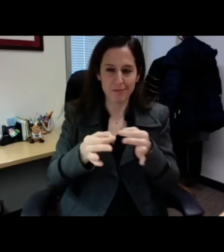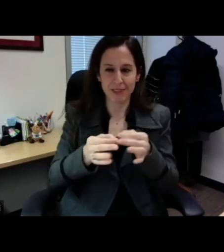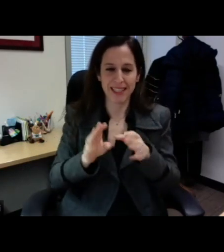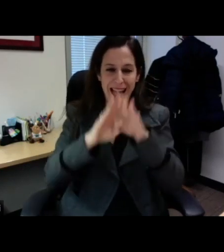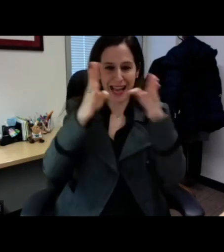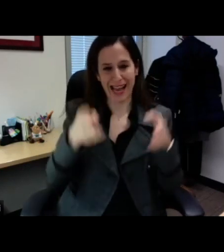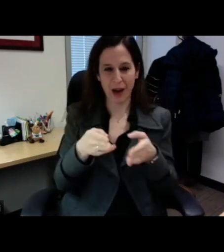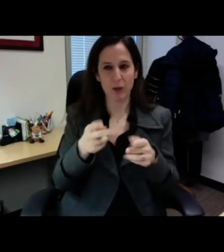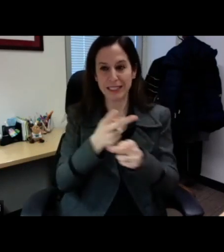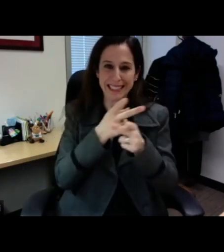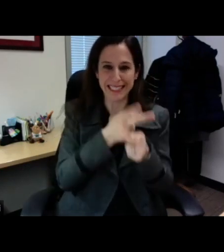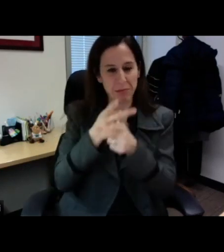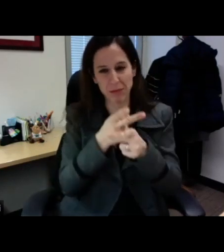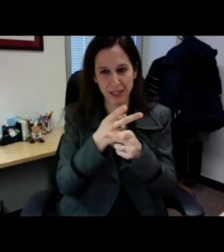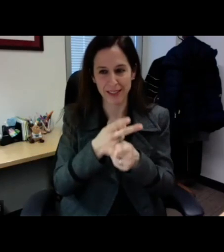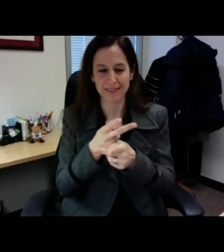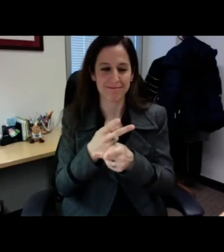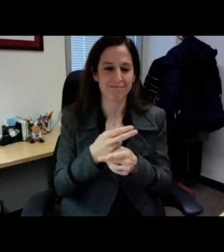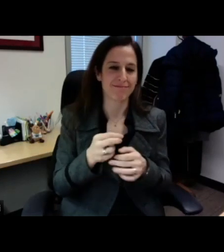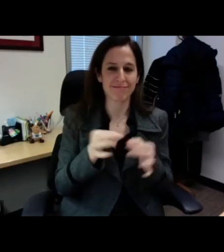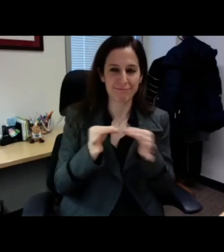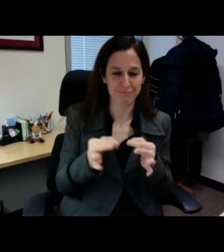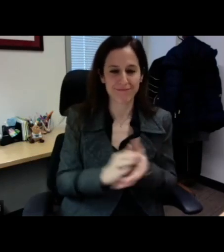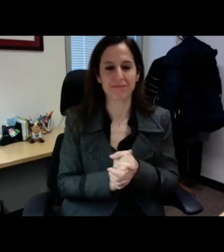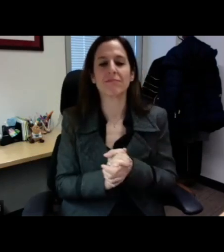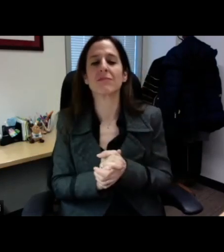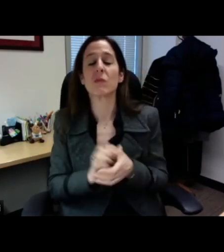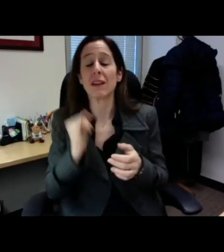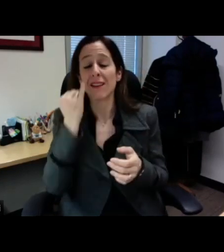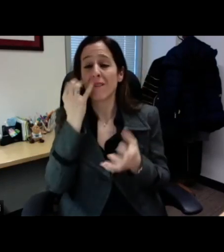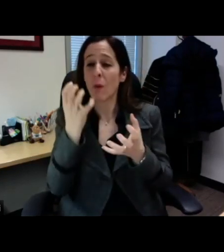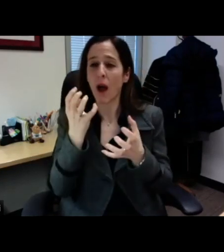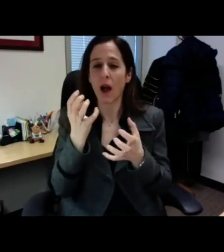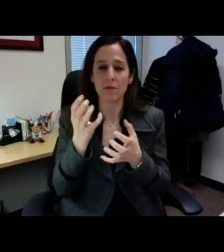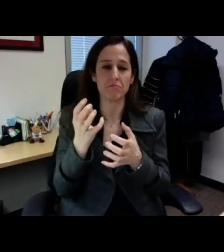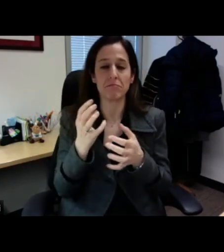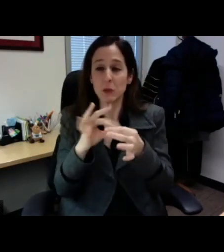Before we start with the presentation, I first want to take care of a little bit of housekeeping, a few items.